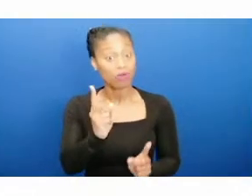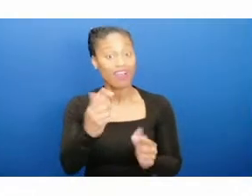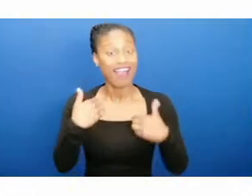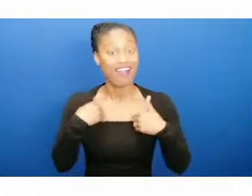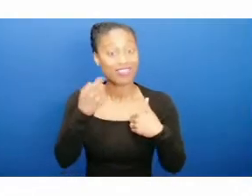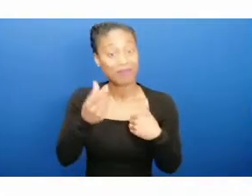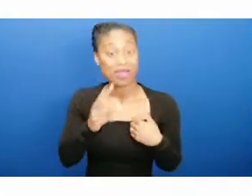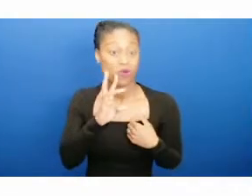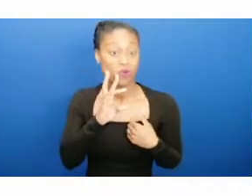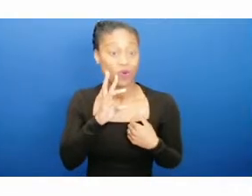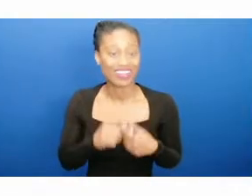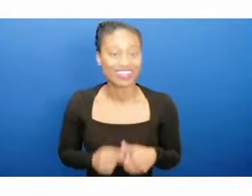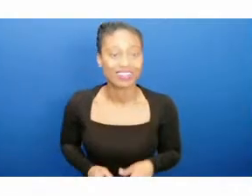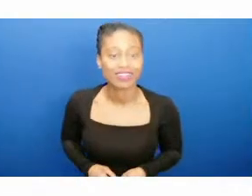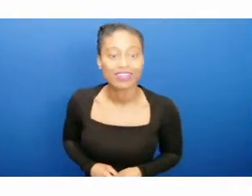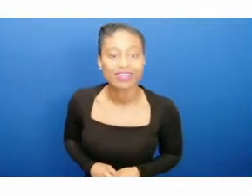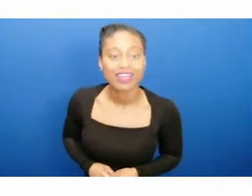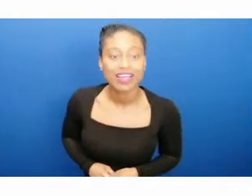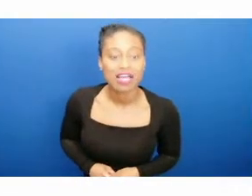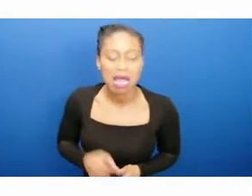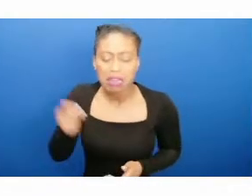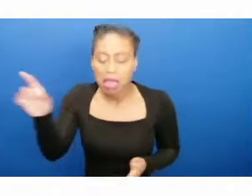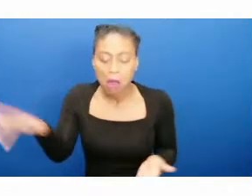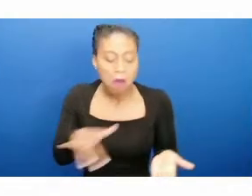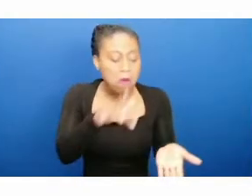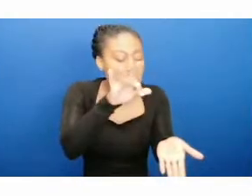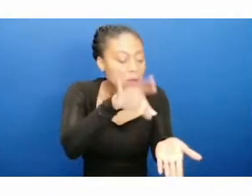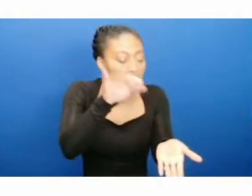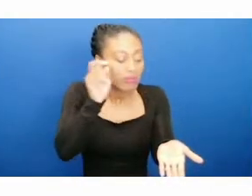water here. Let's see. I'm just going to use a little bit of water